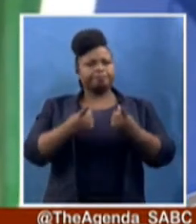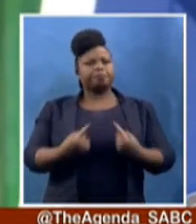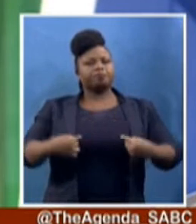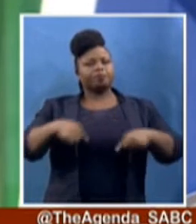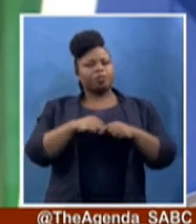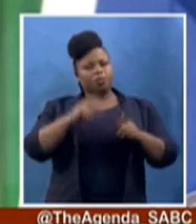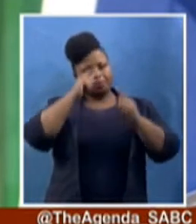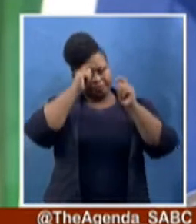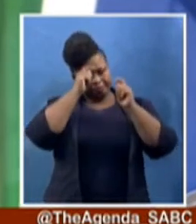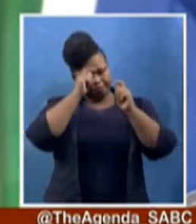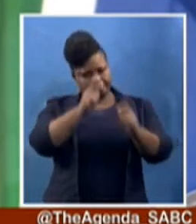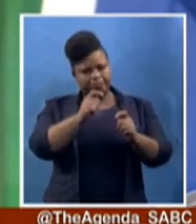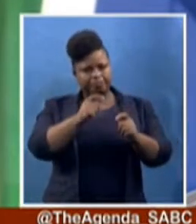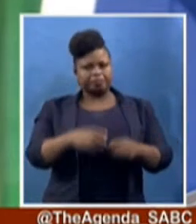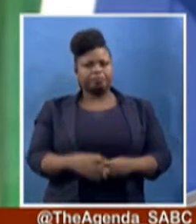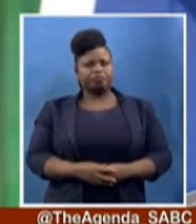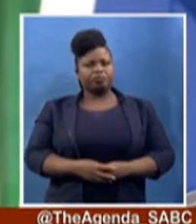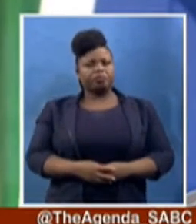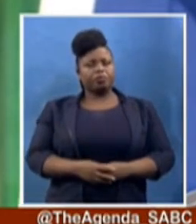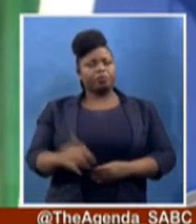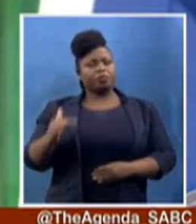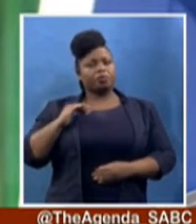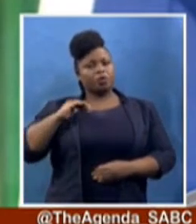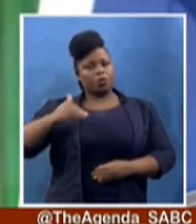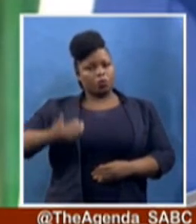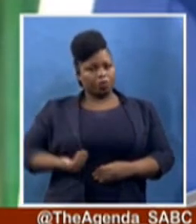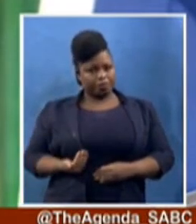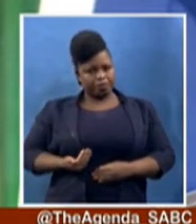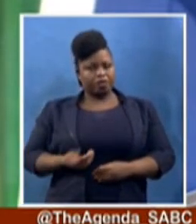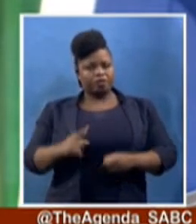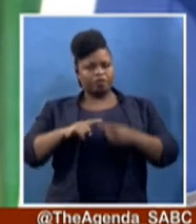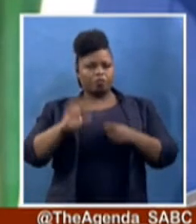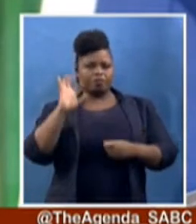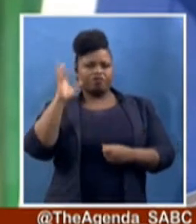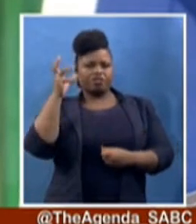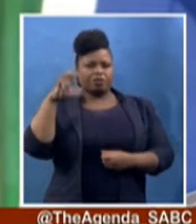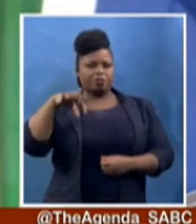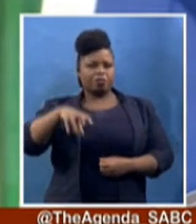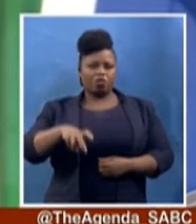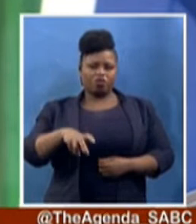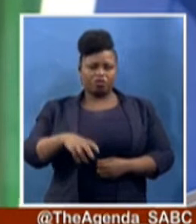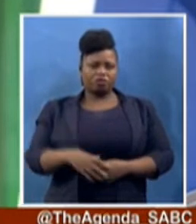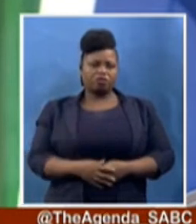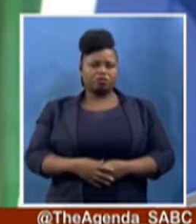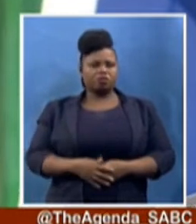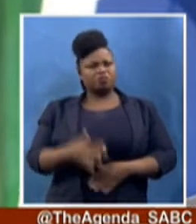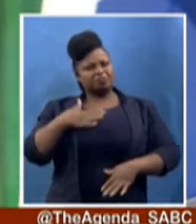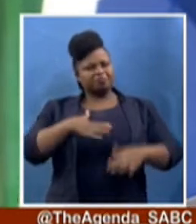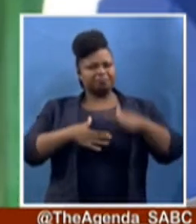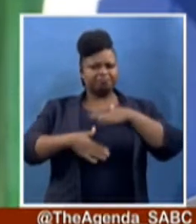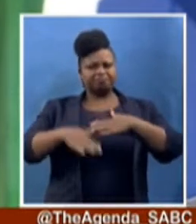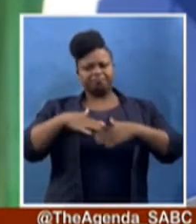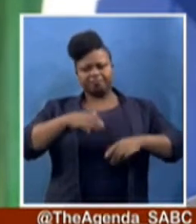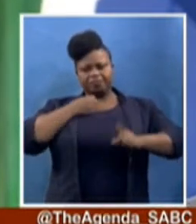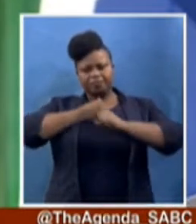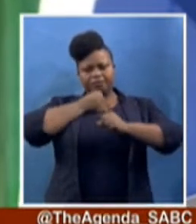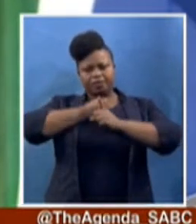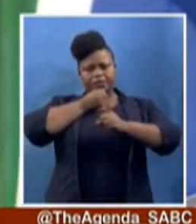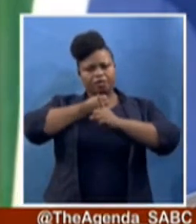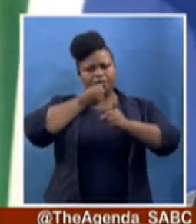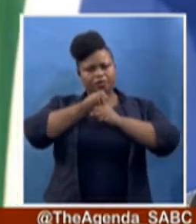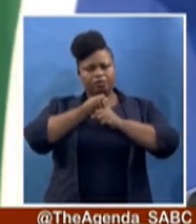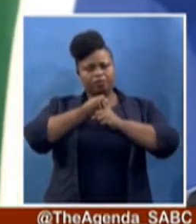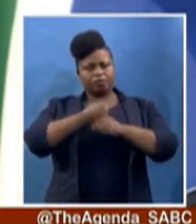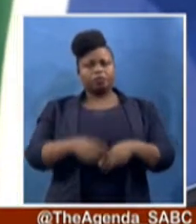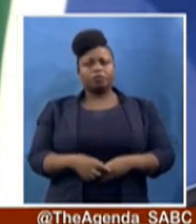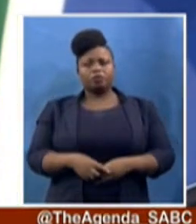the Free State who embarked on a massive campaign of defiance against